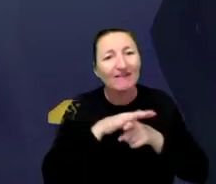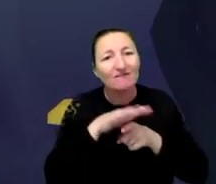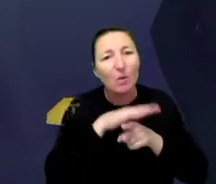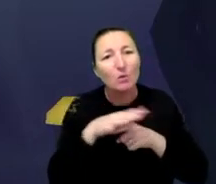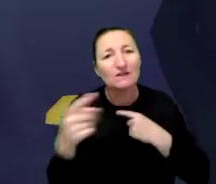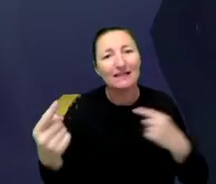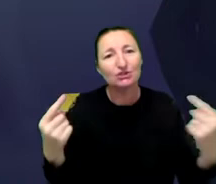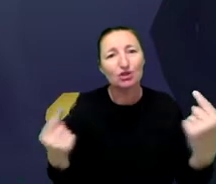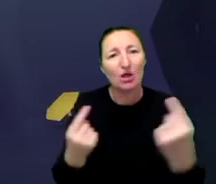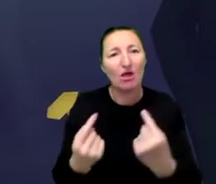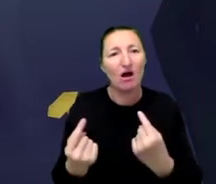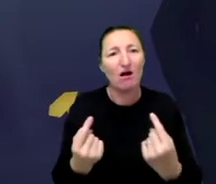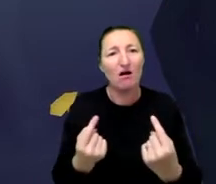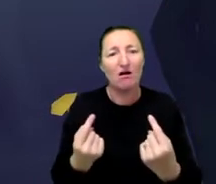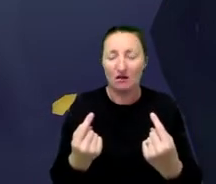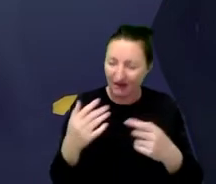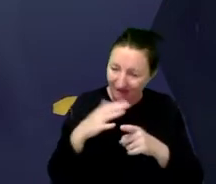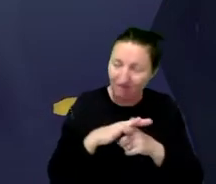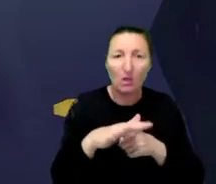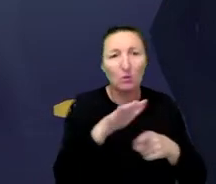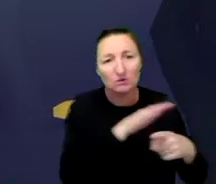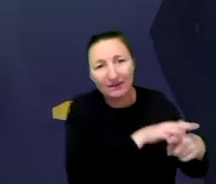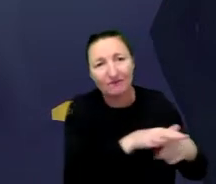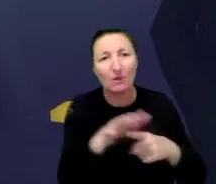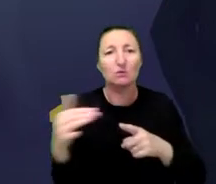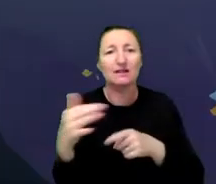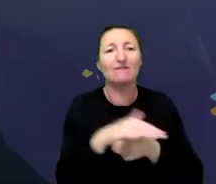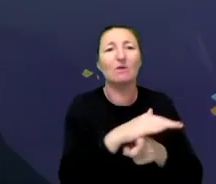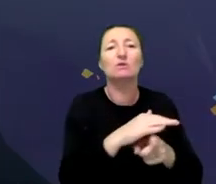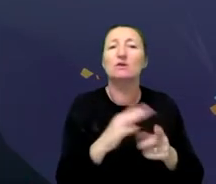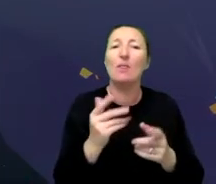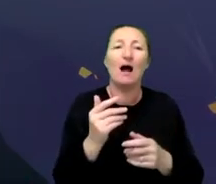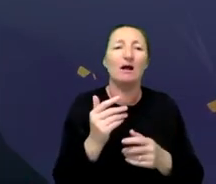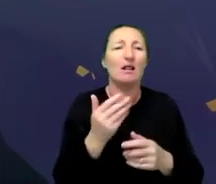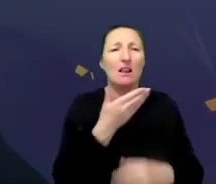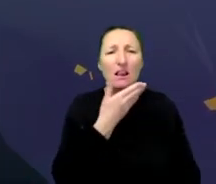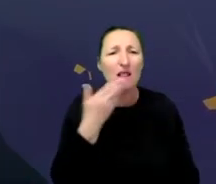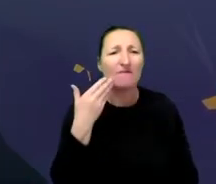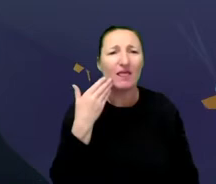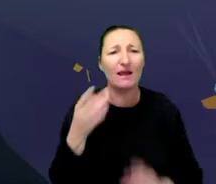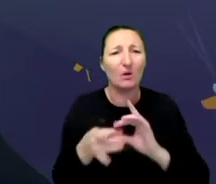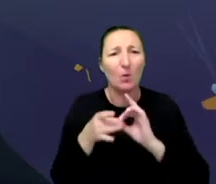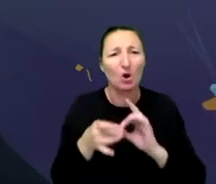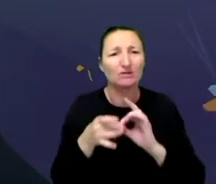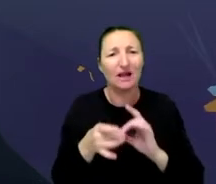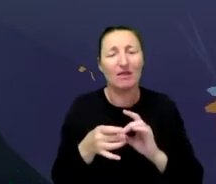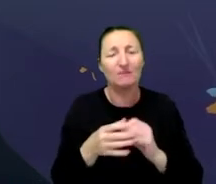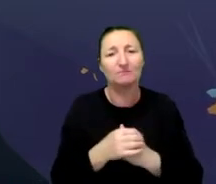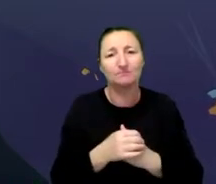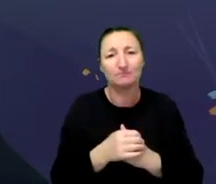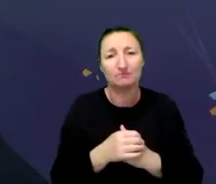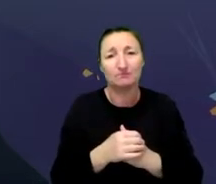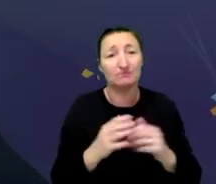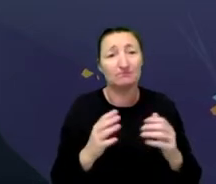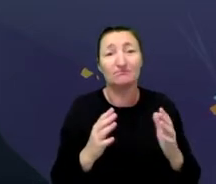think this is really the case for just every like artistic or any project, really. So definitely. Yeah, it was really amazing. Like putting this. Like list of